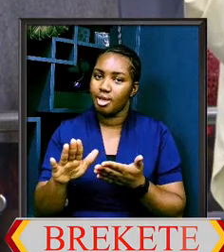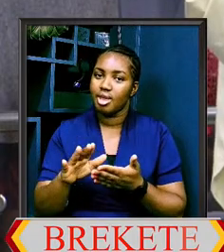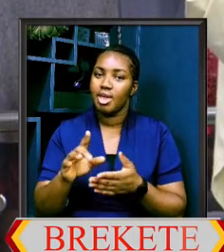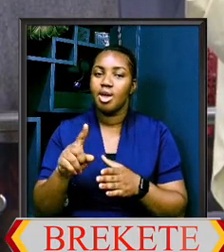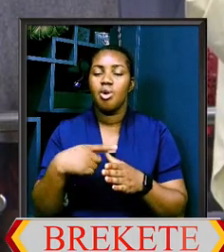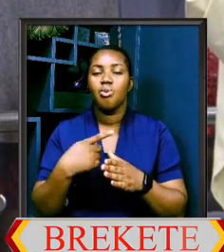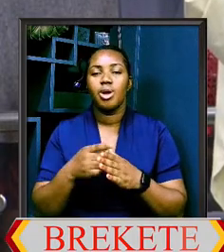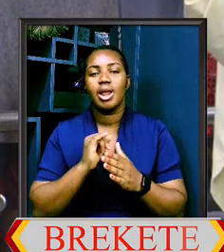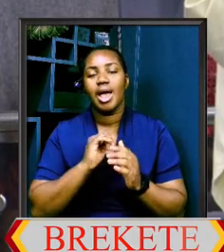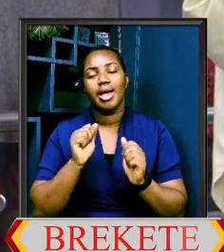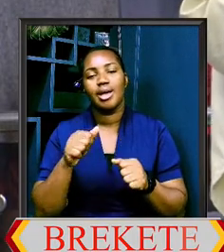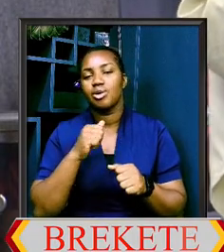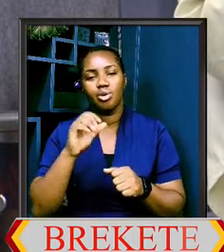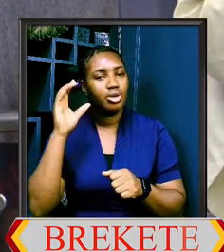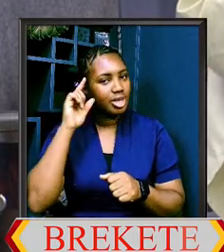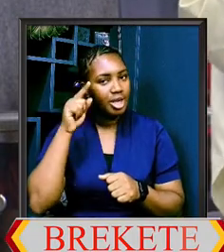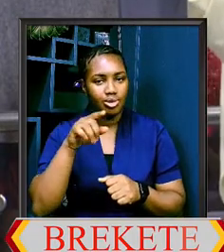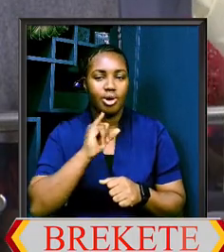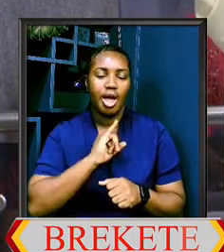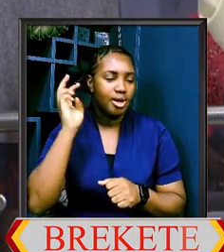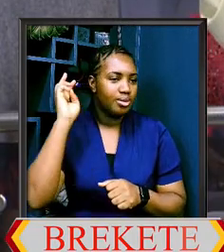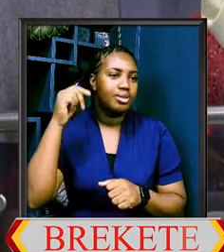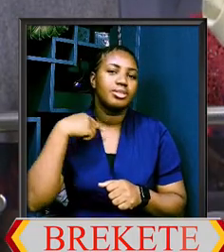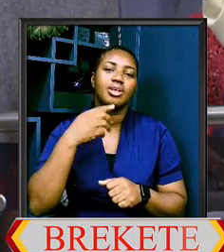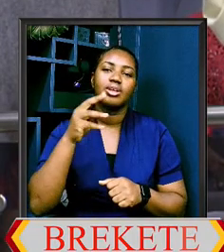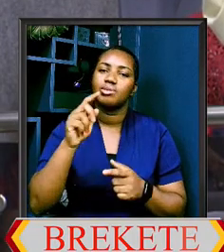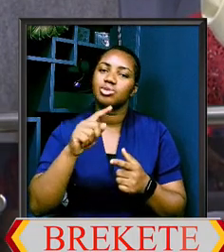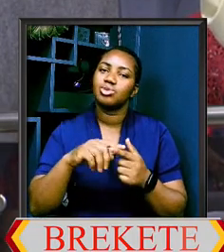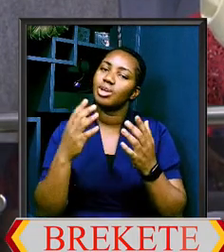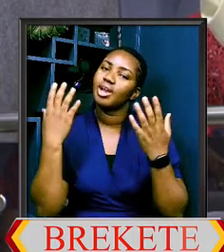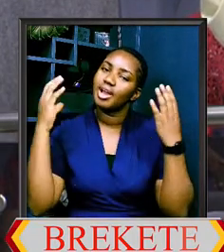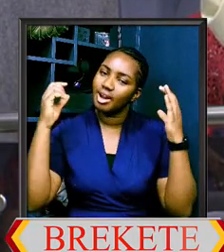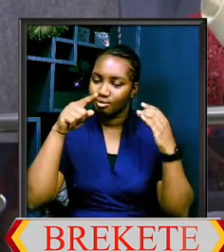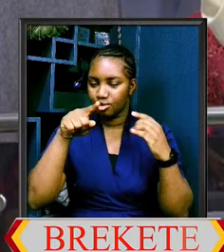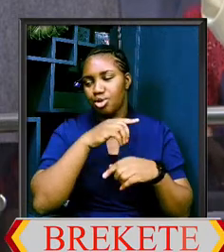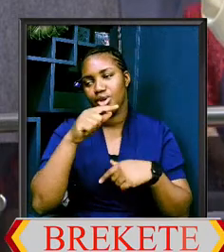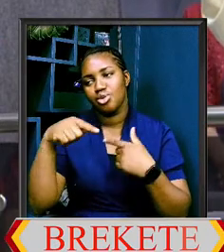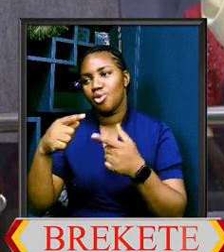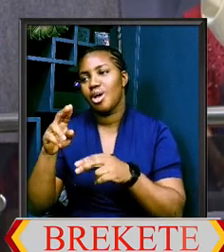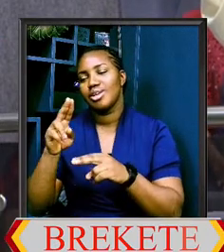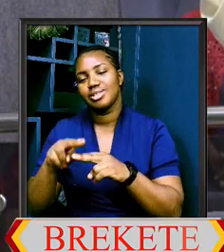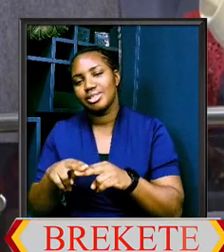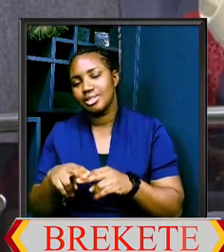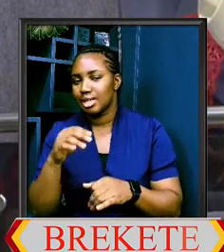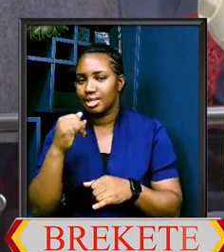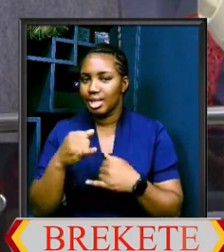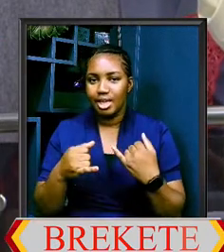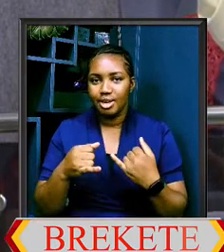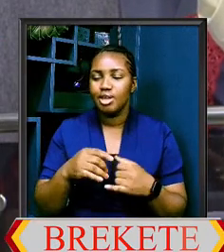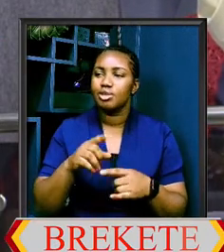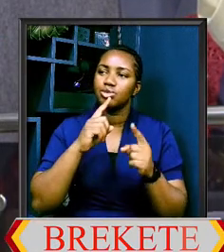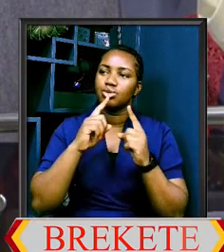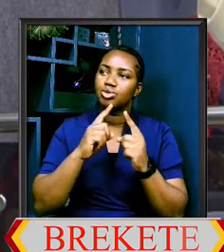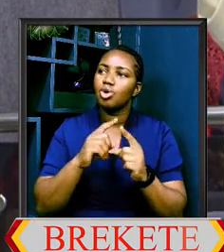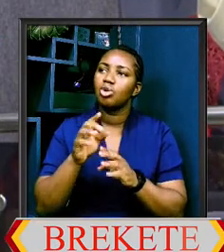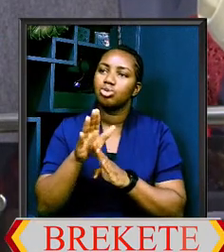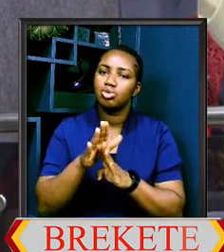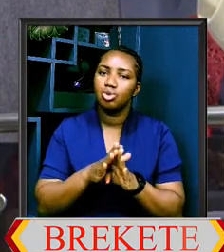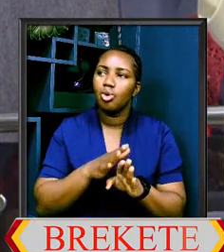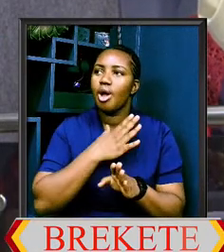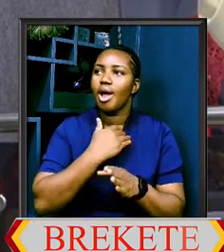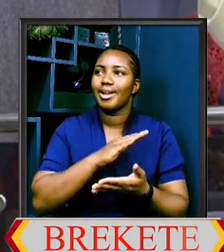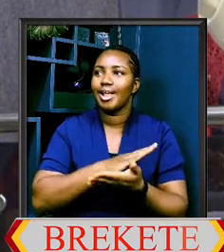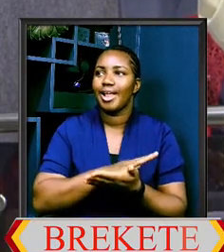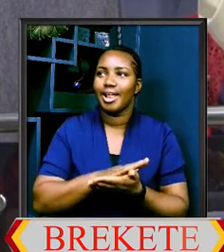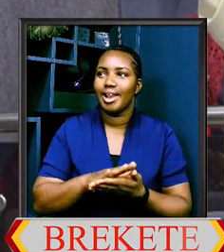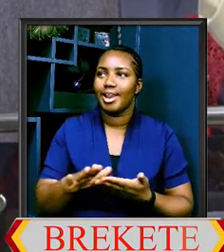go just tell you, tell them, make them clap for you. Okay, sir. Make you go sit down. That is the end. Okay, sir. So talk slowly and